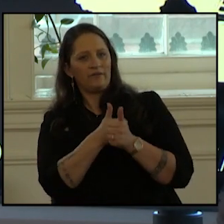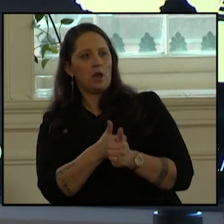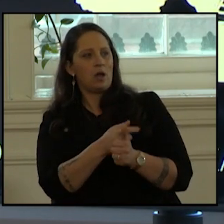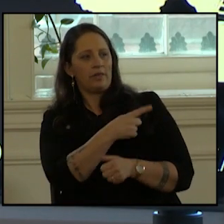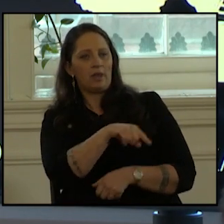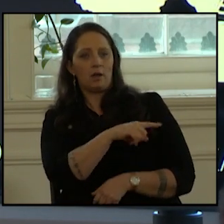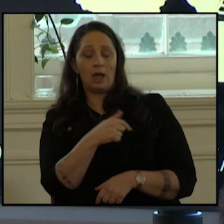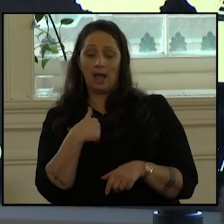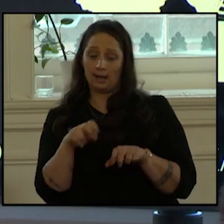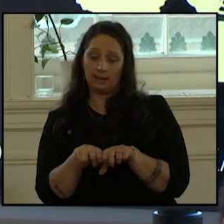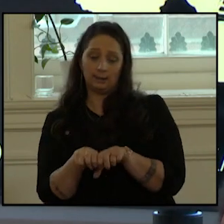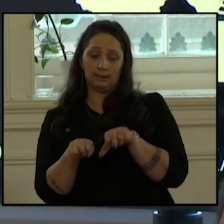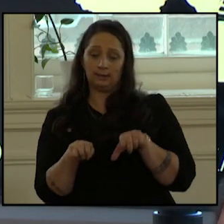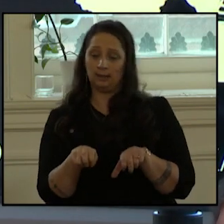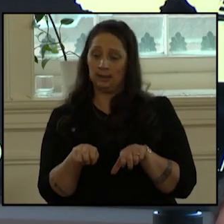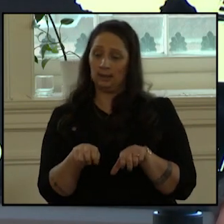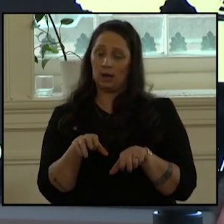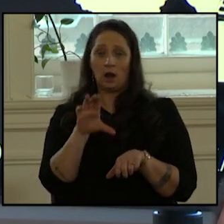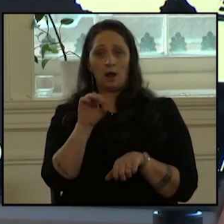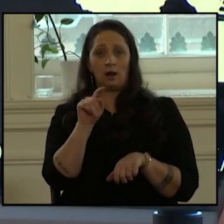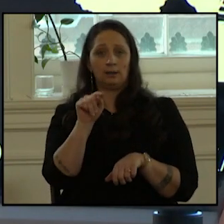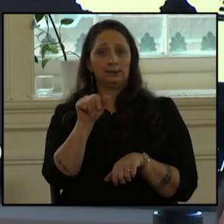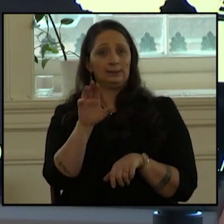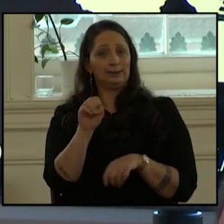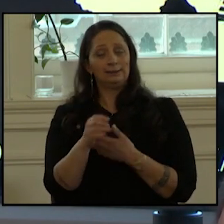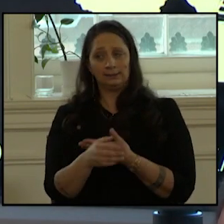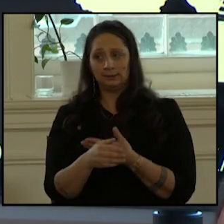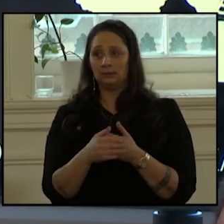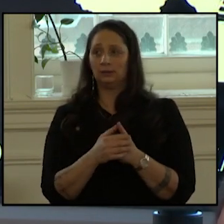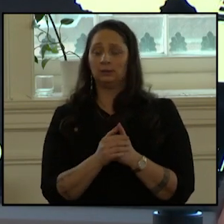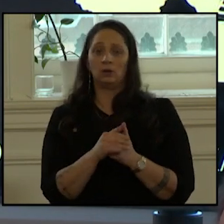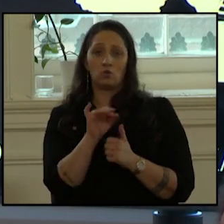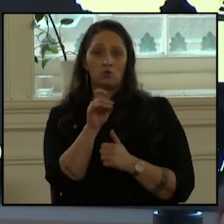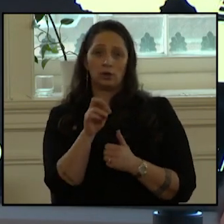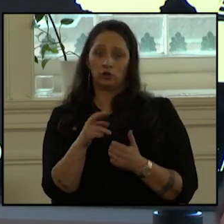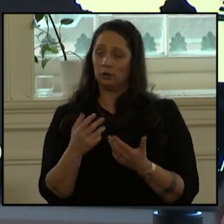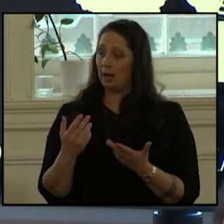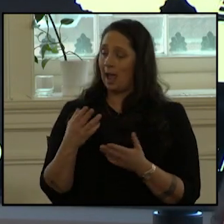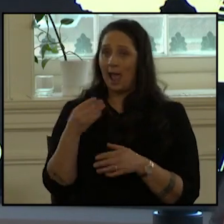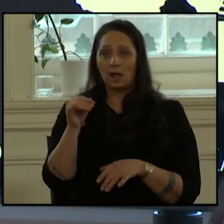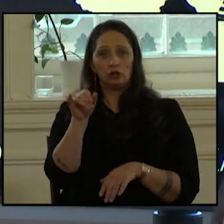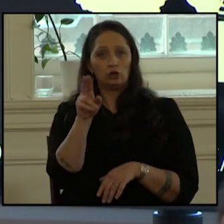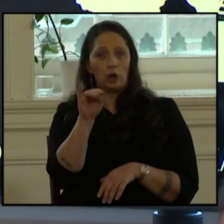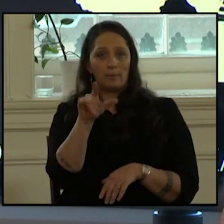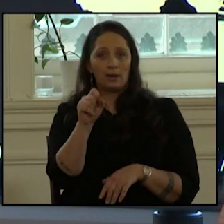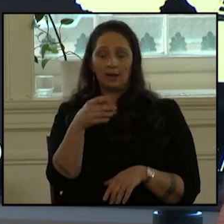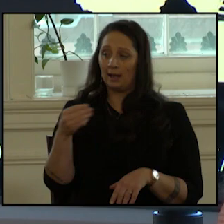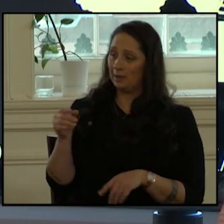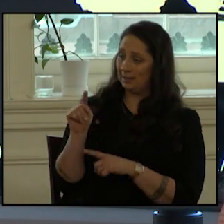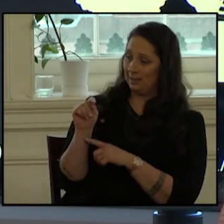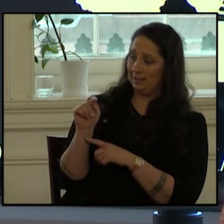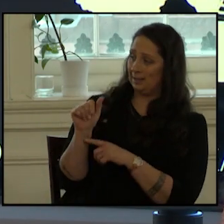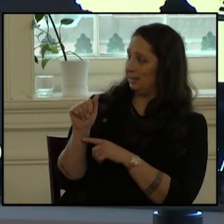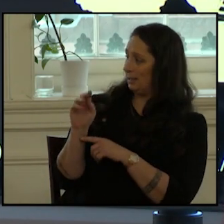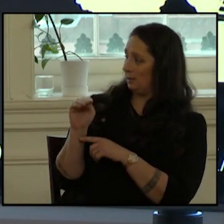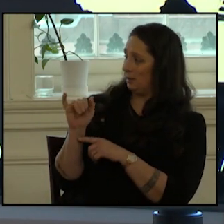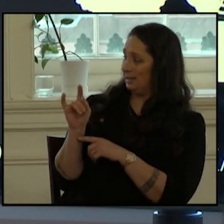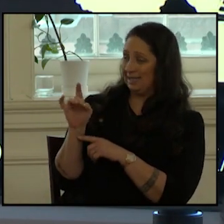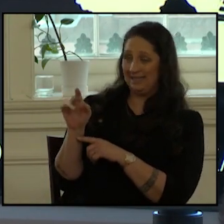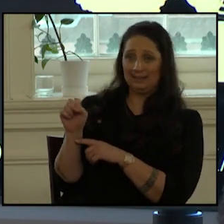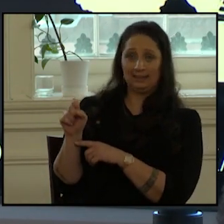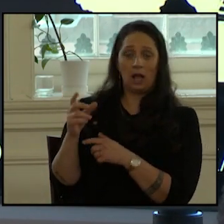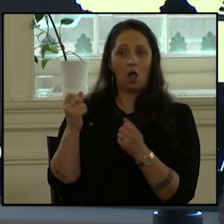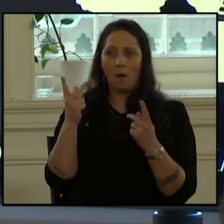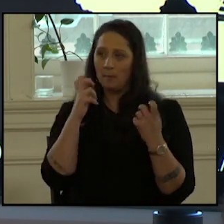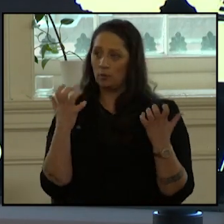as I sit next to Miss Constance of Royster here, and John Mills, and Miss Tammy Denise, and a lot of folks that are